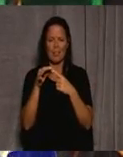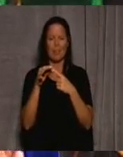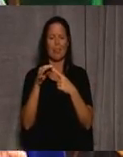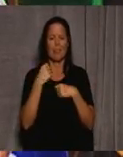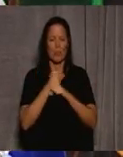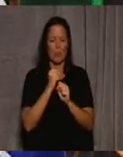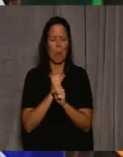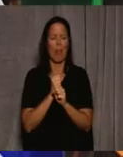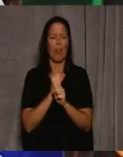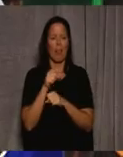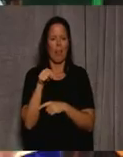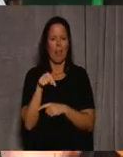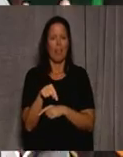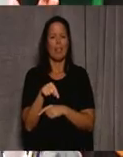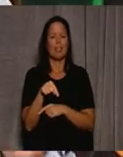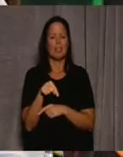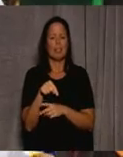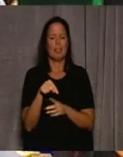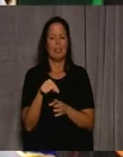make this the